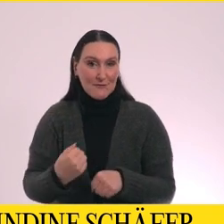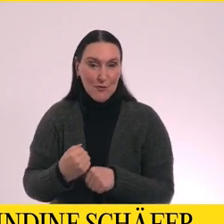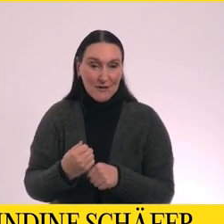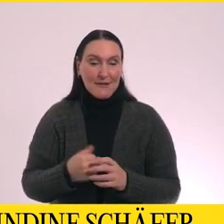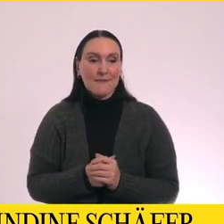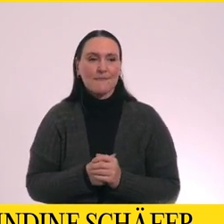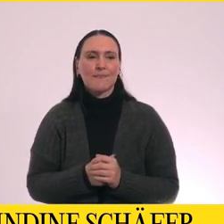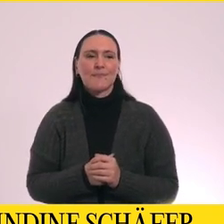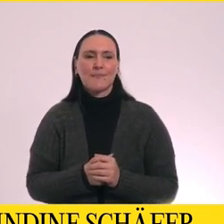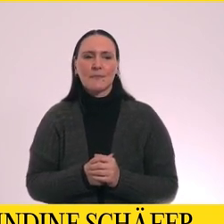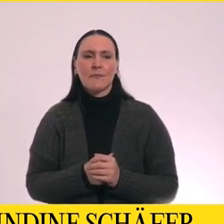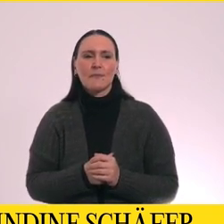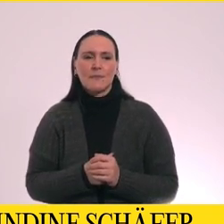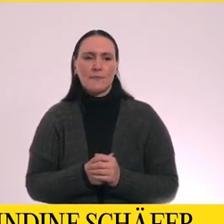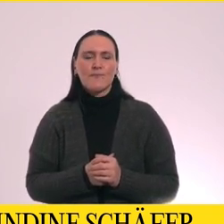with these kind of